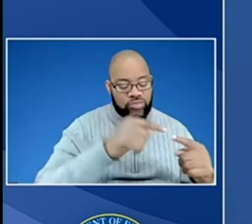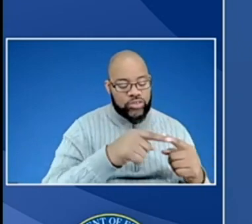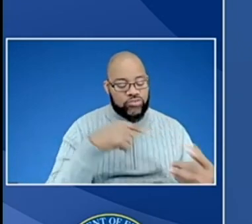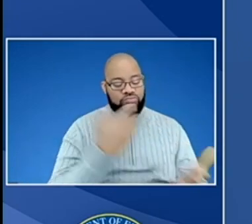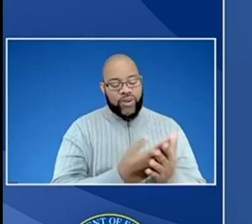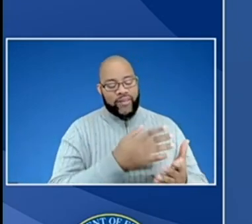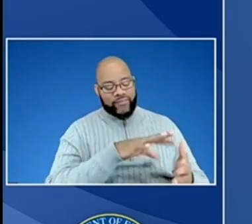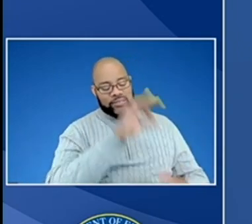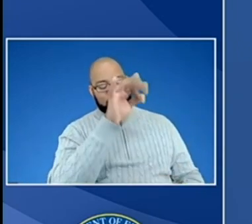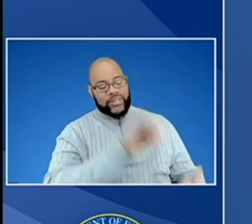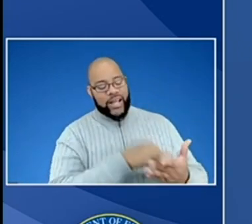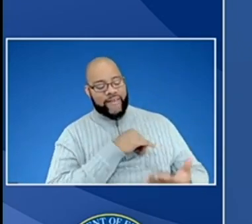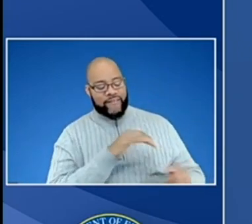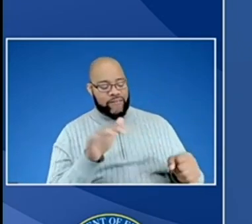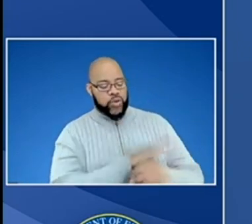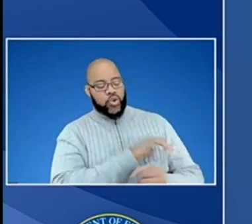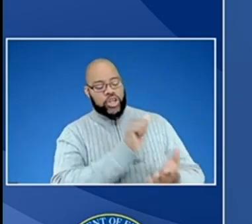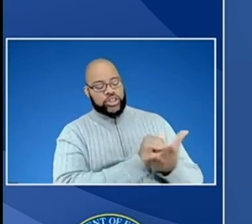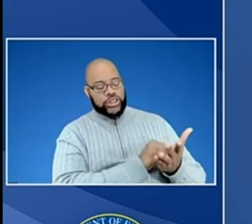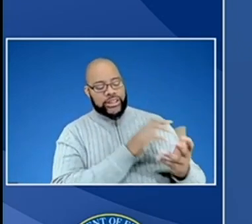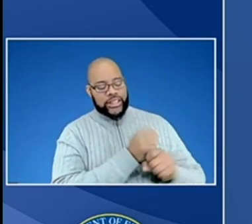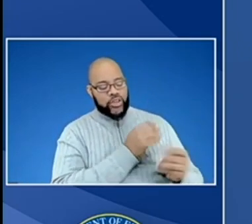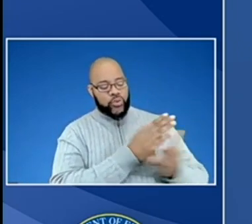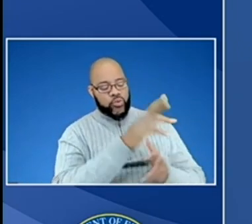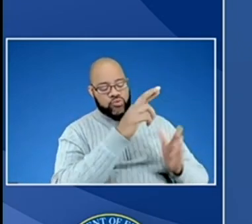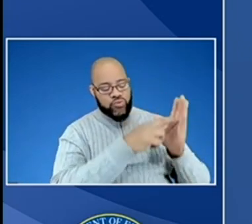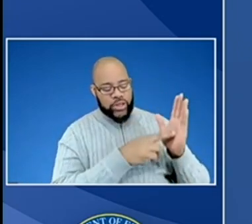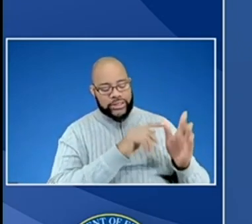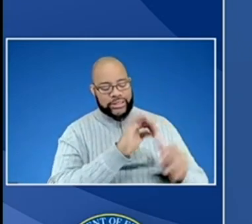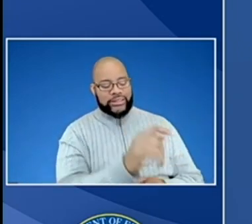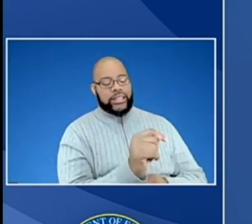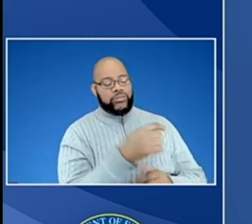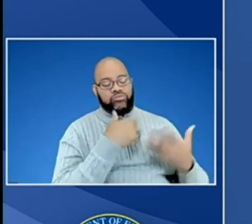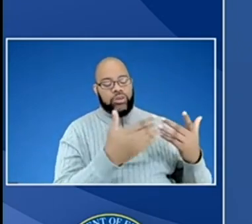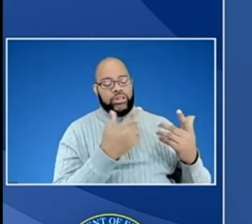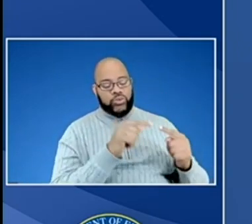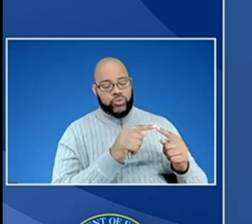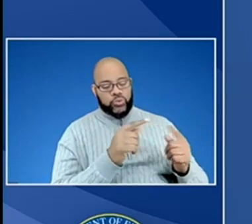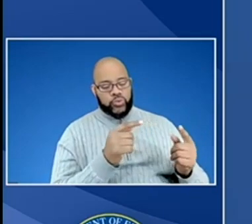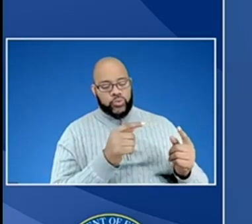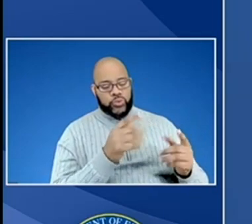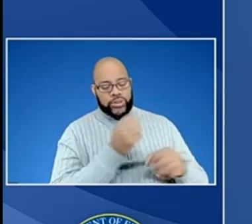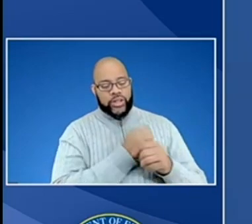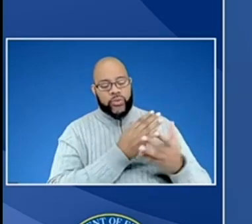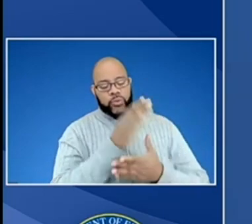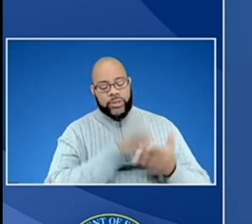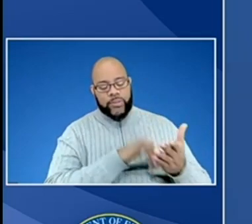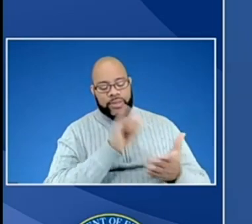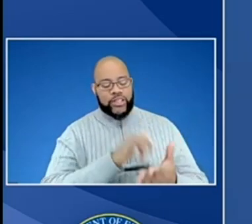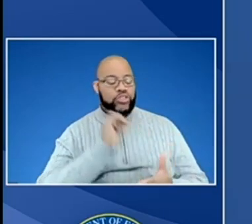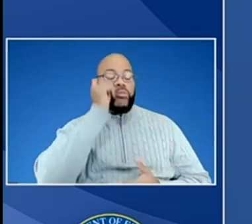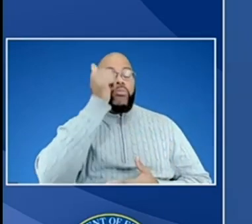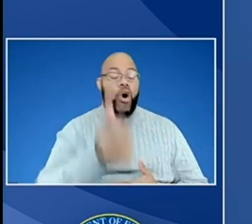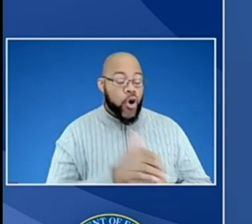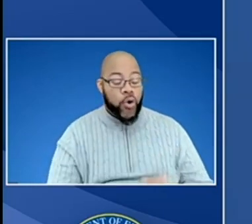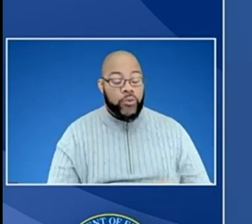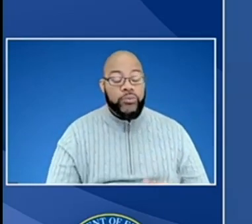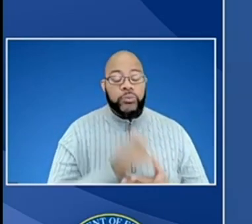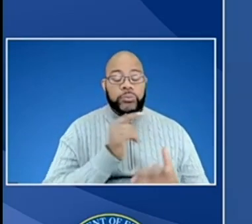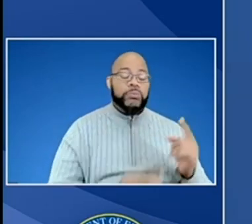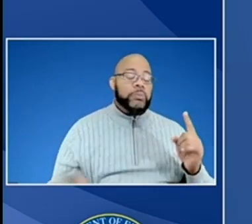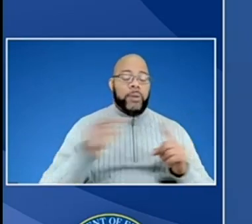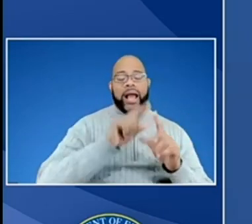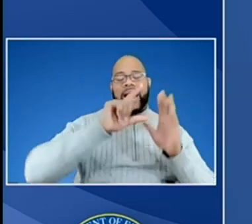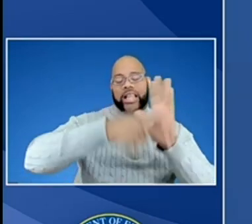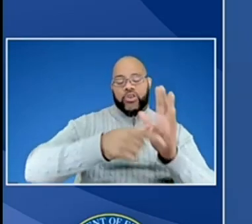have a packed agenda getting through the reg text today. If possible, we'll try to reach to get through some of those tomorrow, or we'll circle back at a